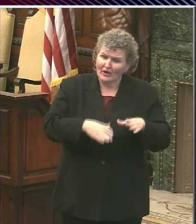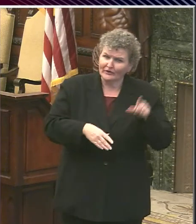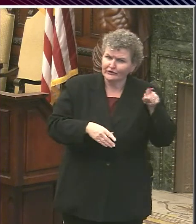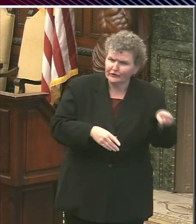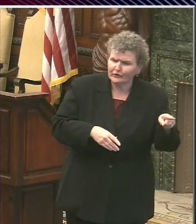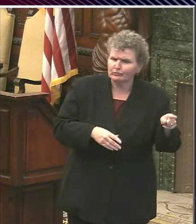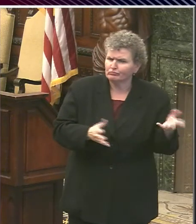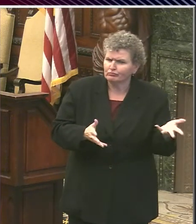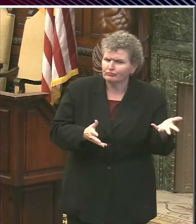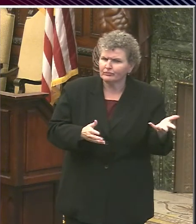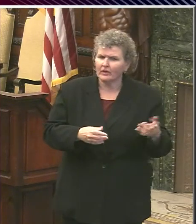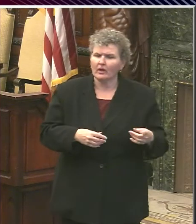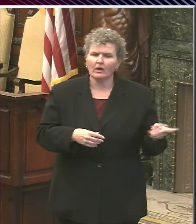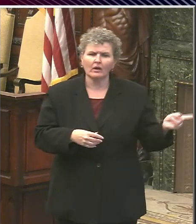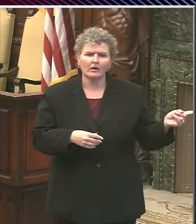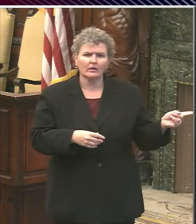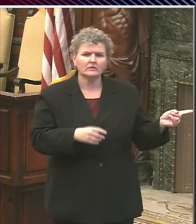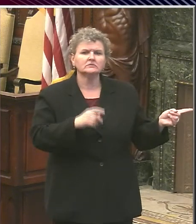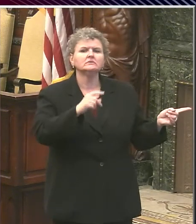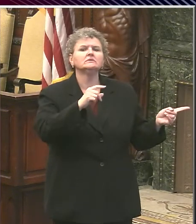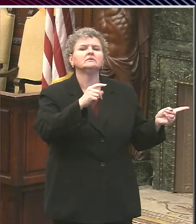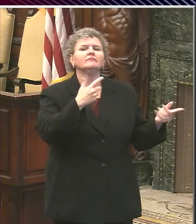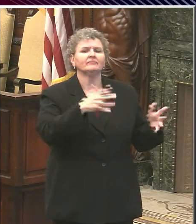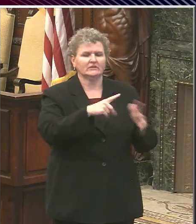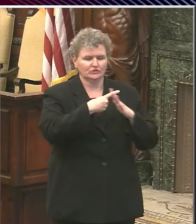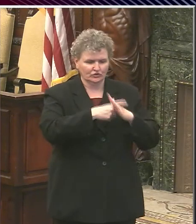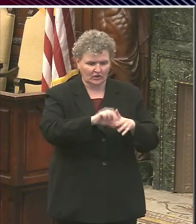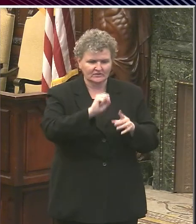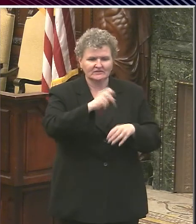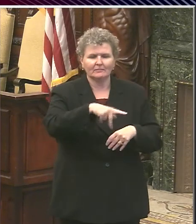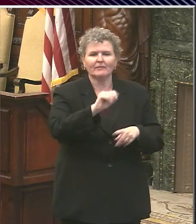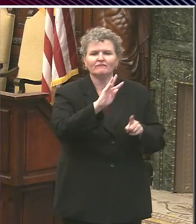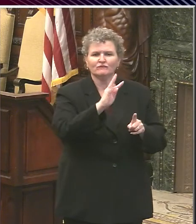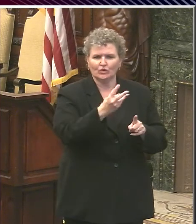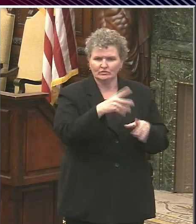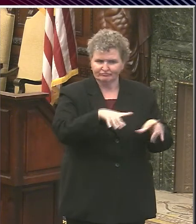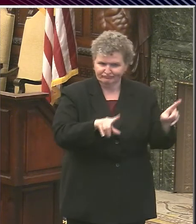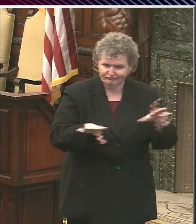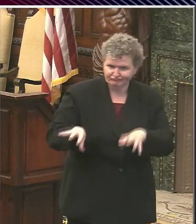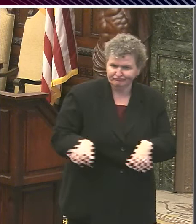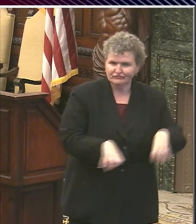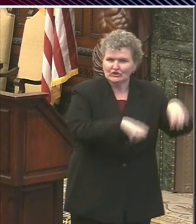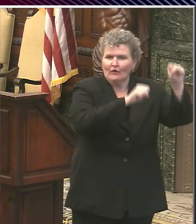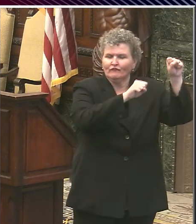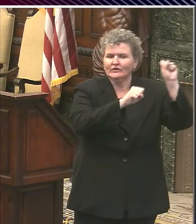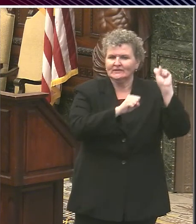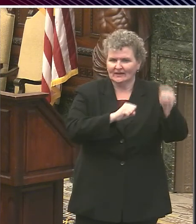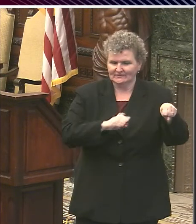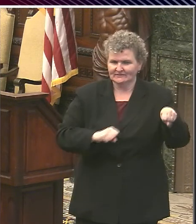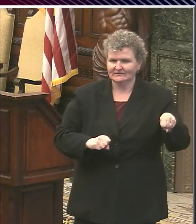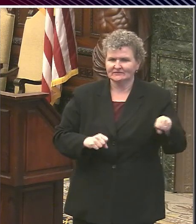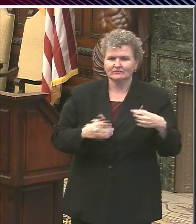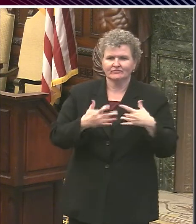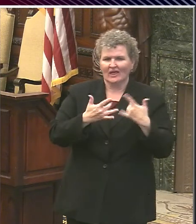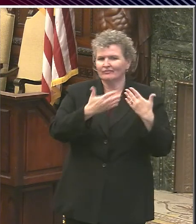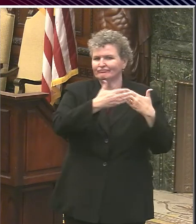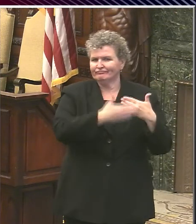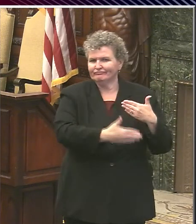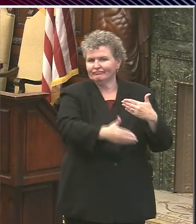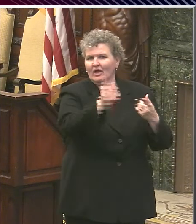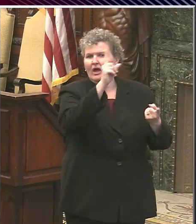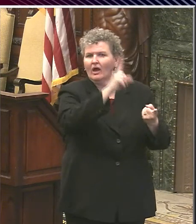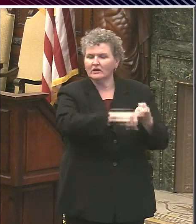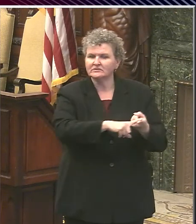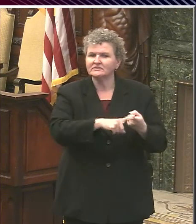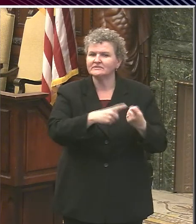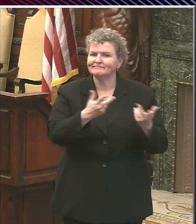is departing on September 4th, and Tamar will assume that role for the foreseeable future till we figure out what we do